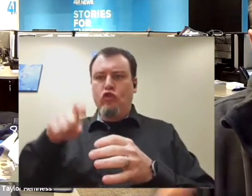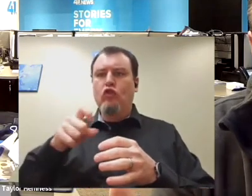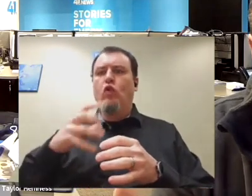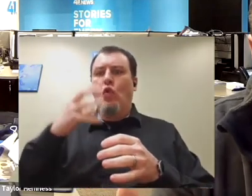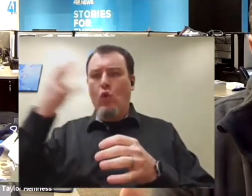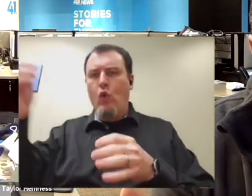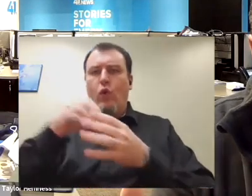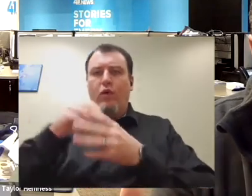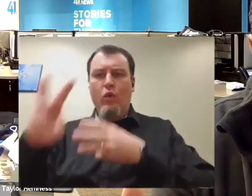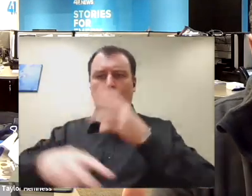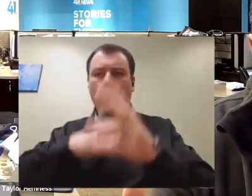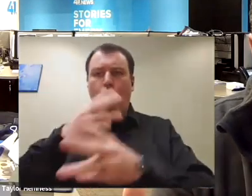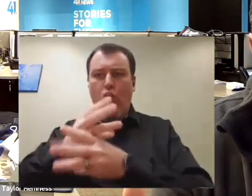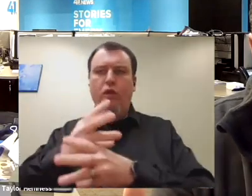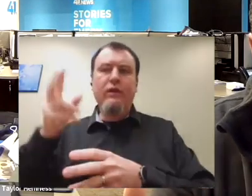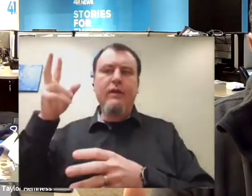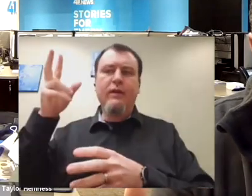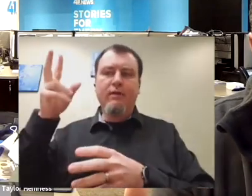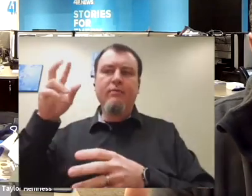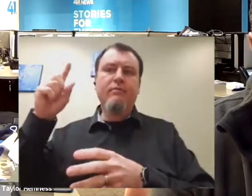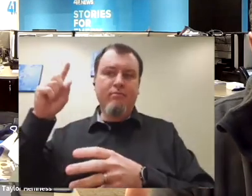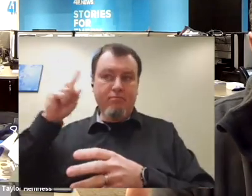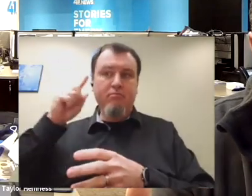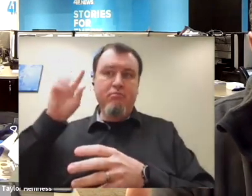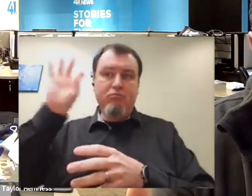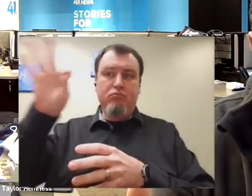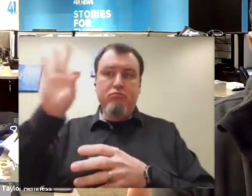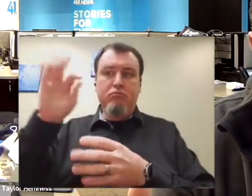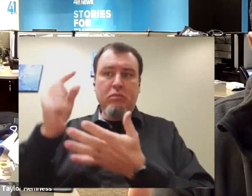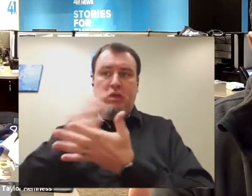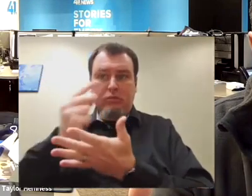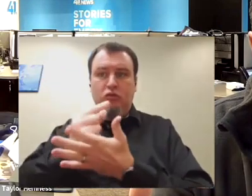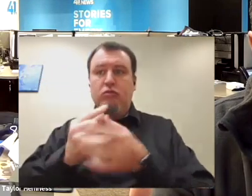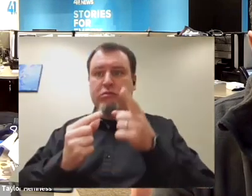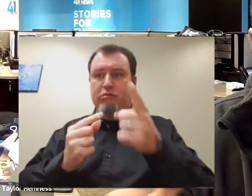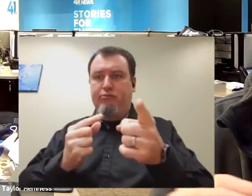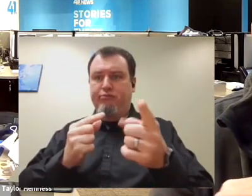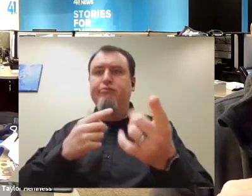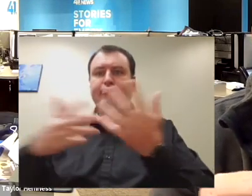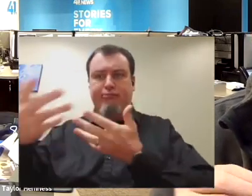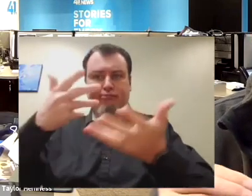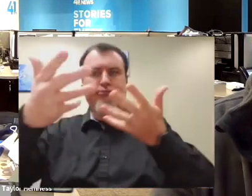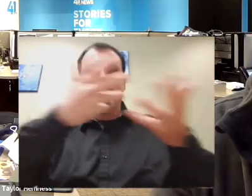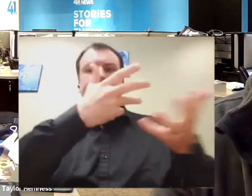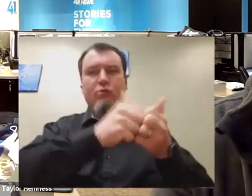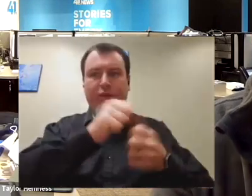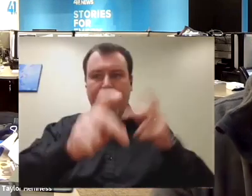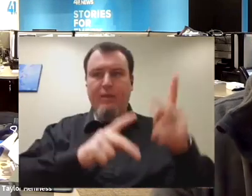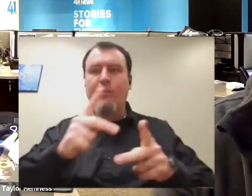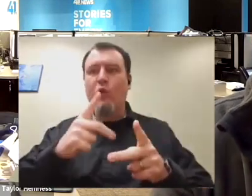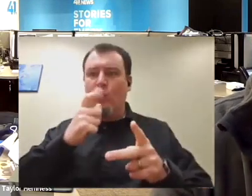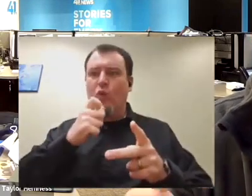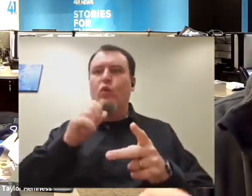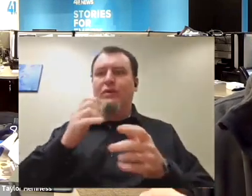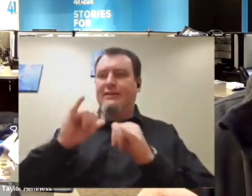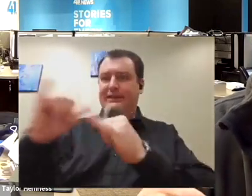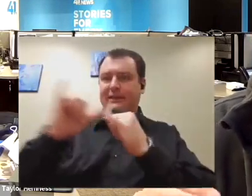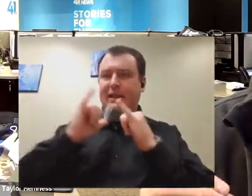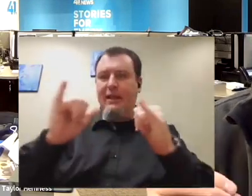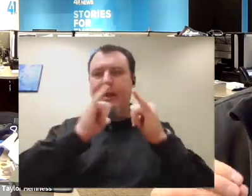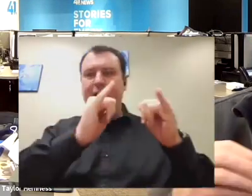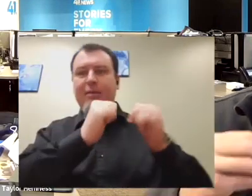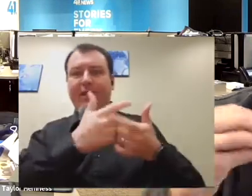I've only ever lived someplace that I speak the same language as everyone else. And I will be the first to admit that